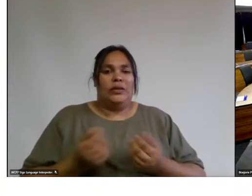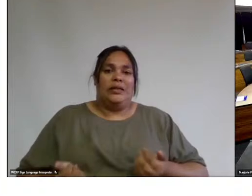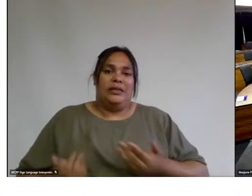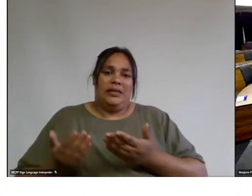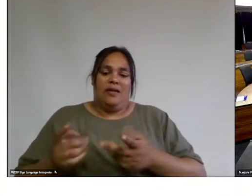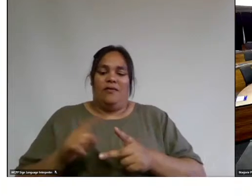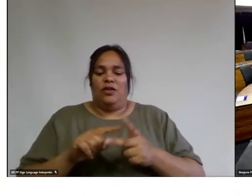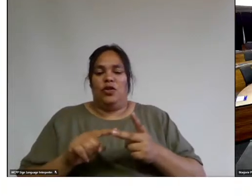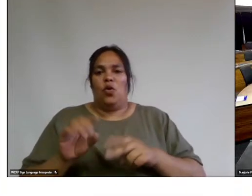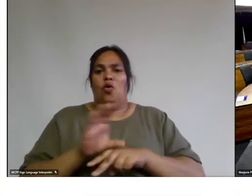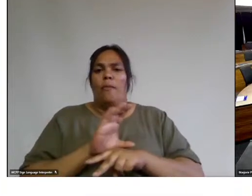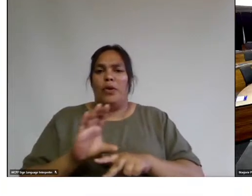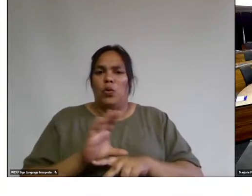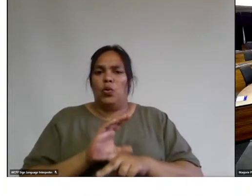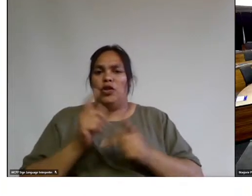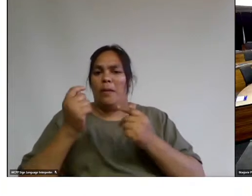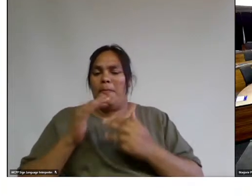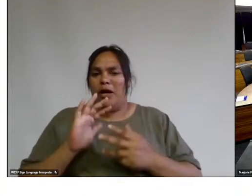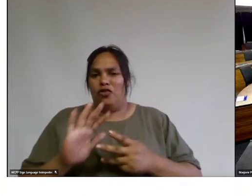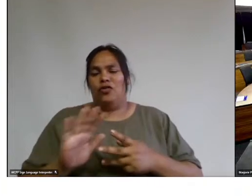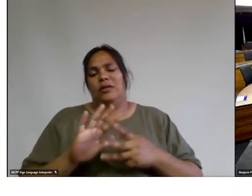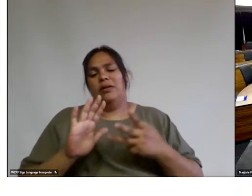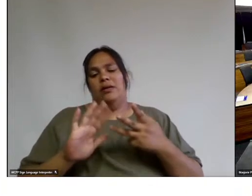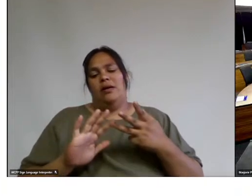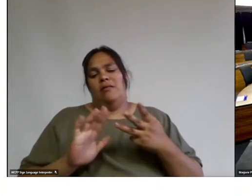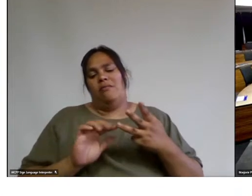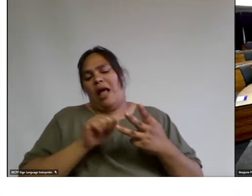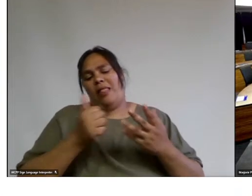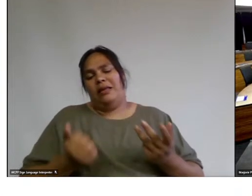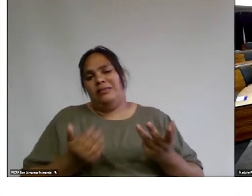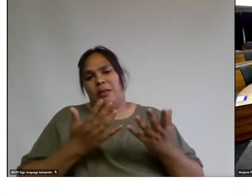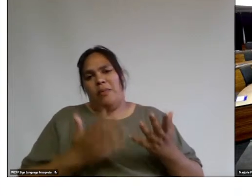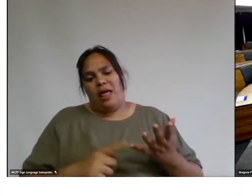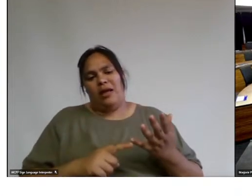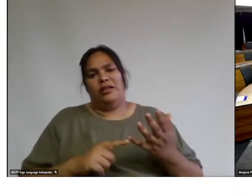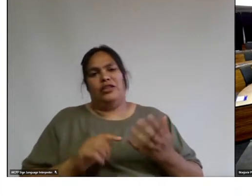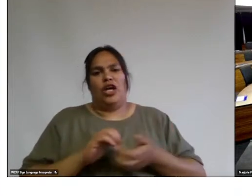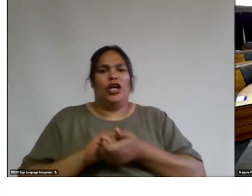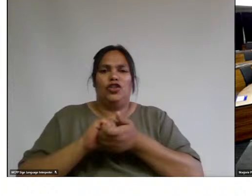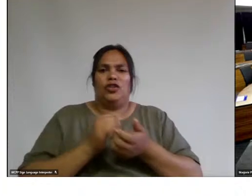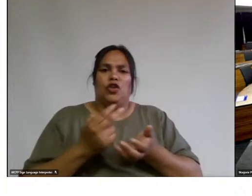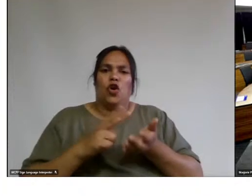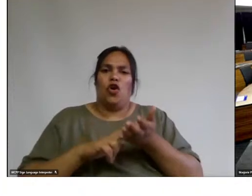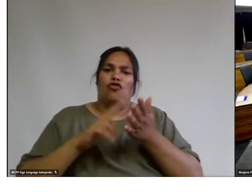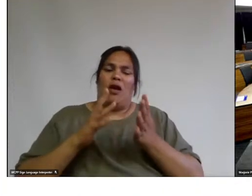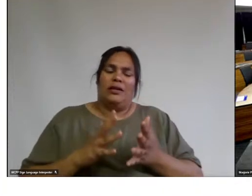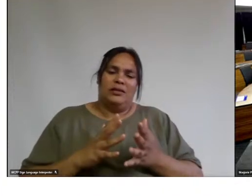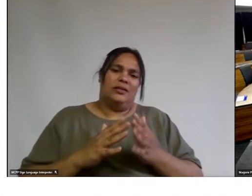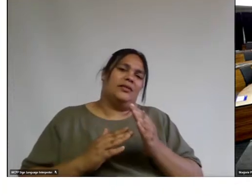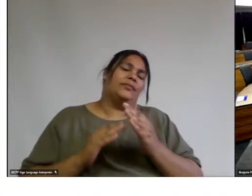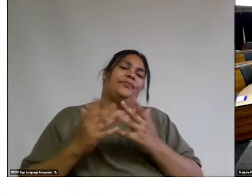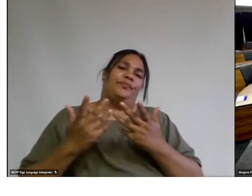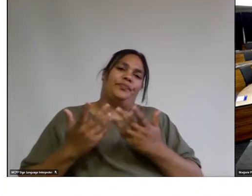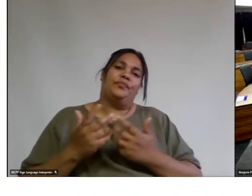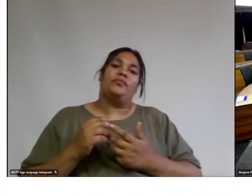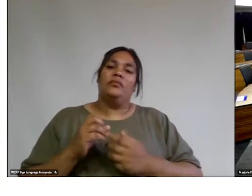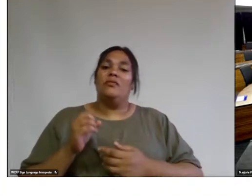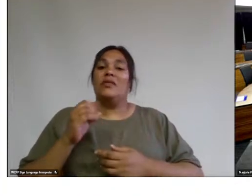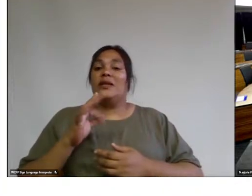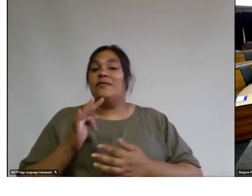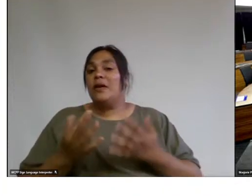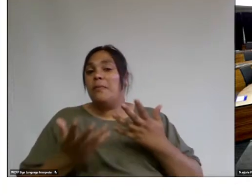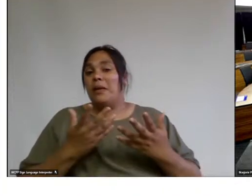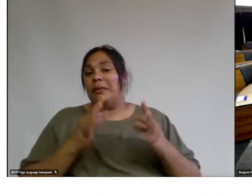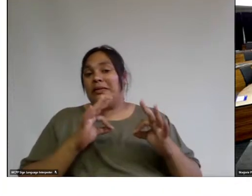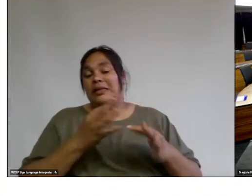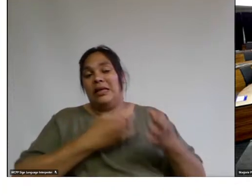your computer budget, other suppliers, agencies, contractors. If maybe such